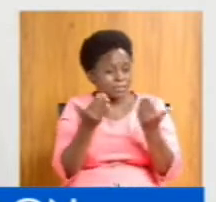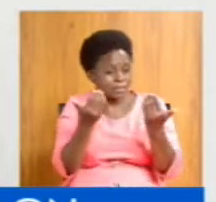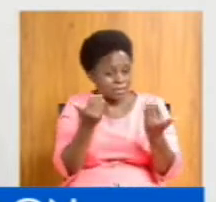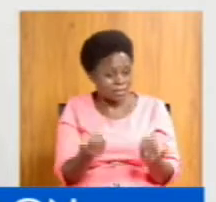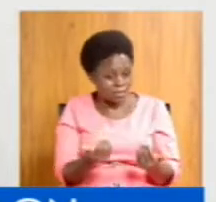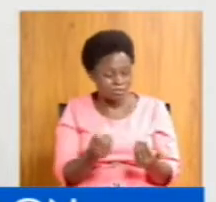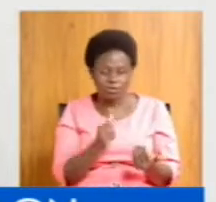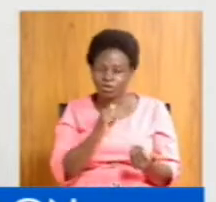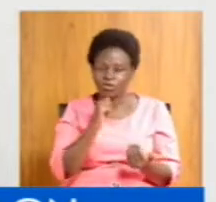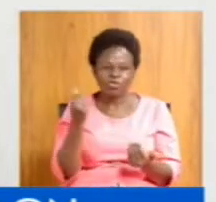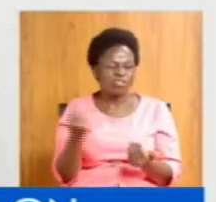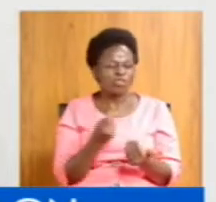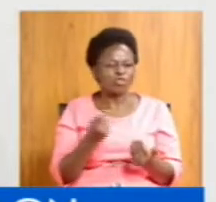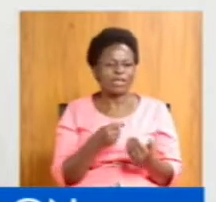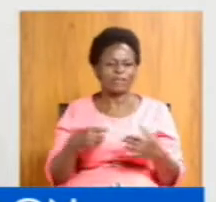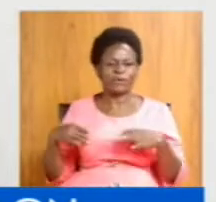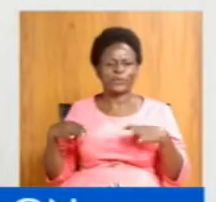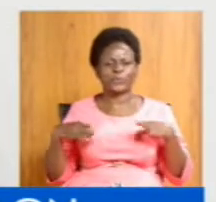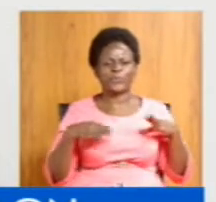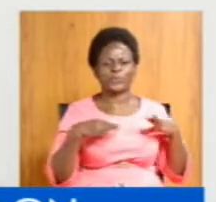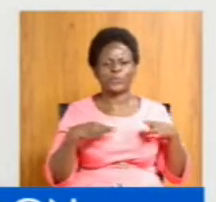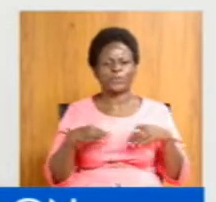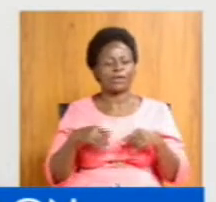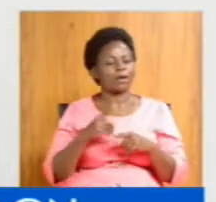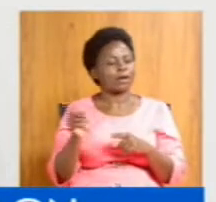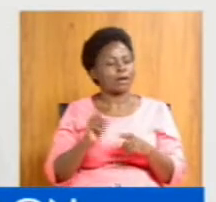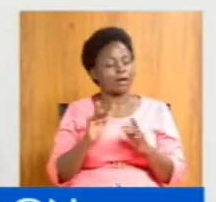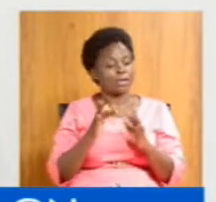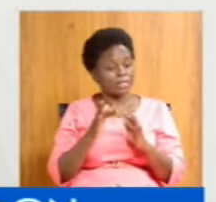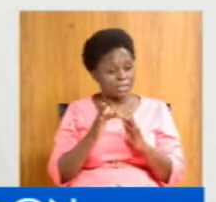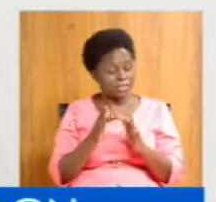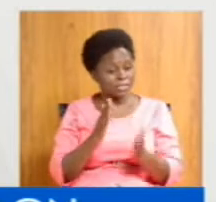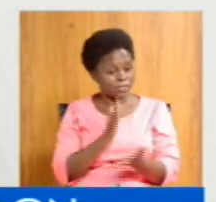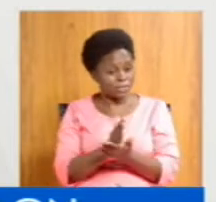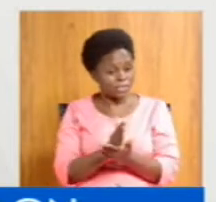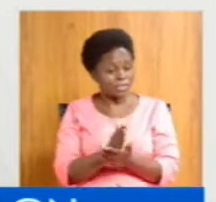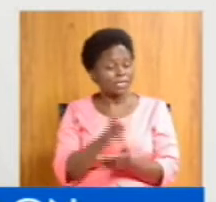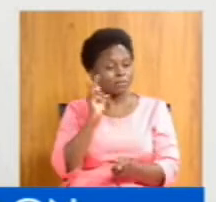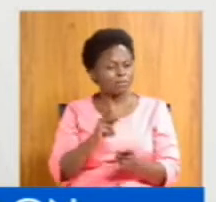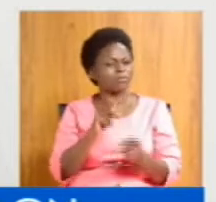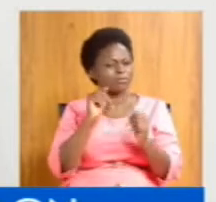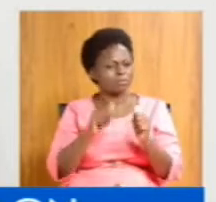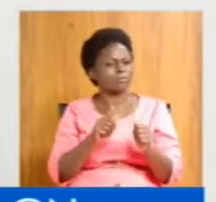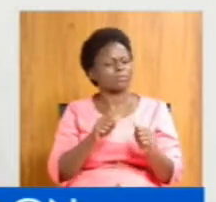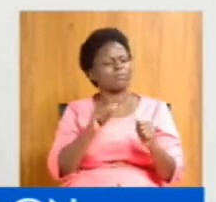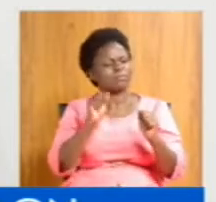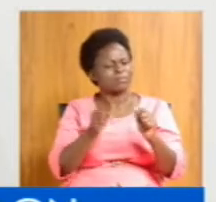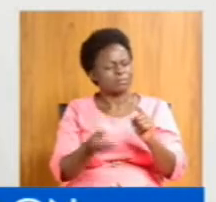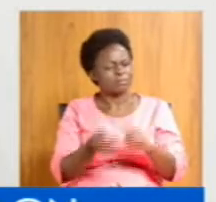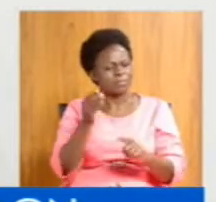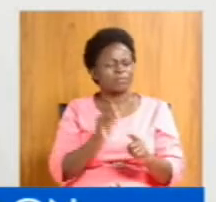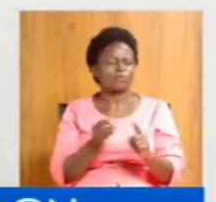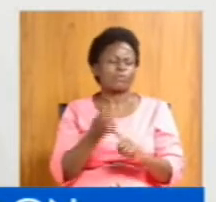is not just a luxury. Internet is a road that every person should ride on to attain